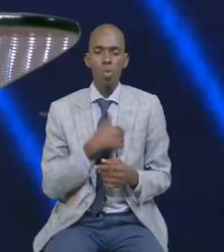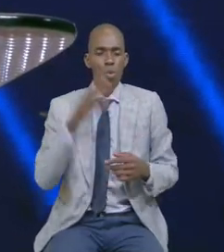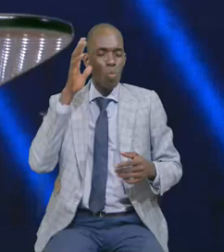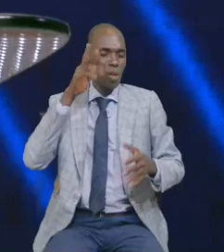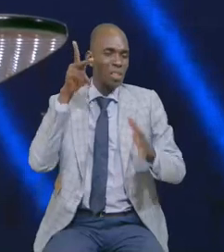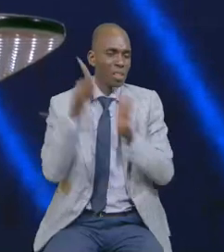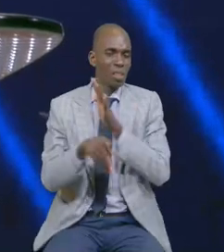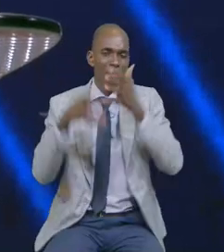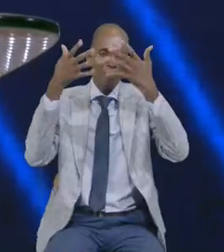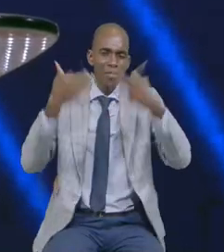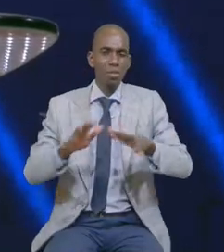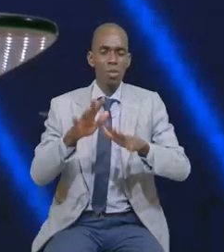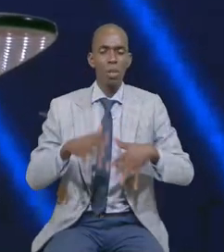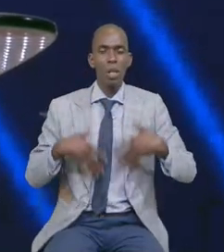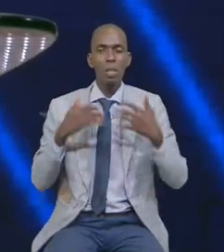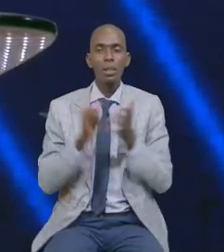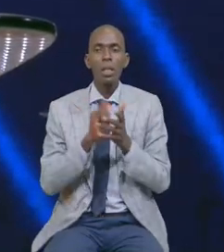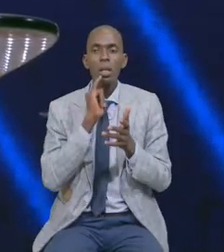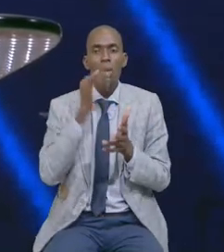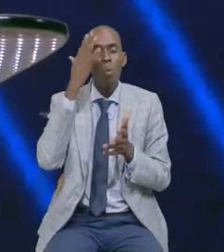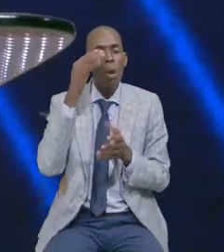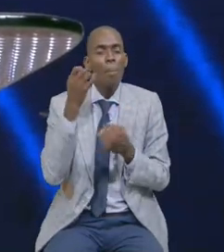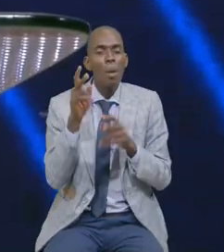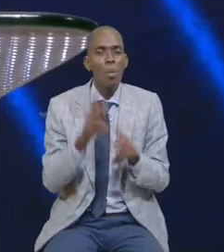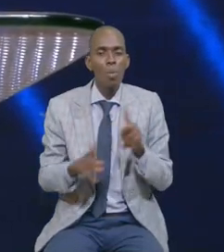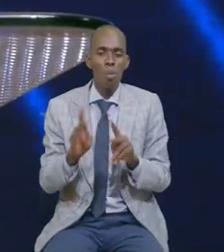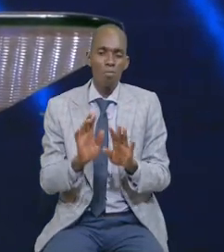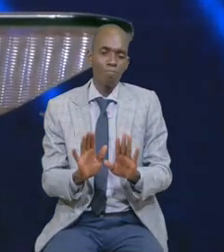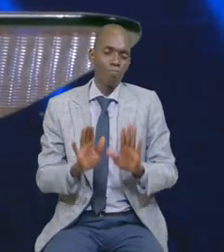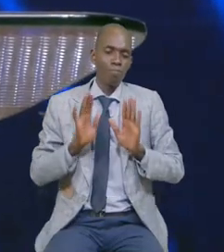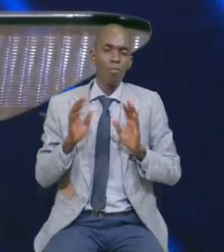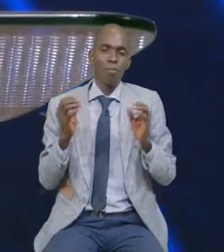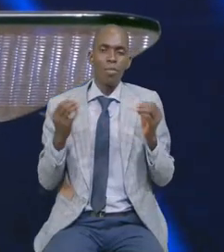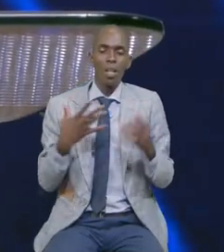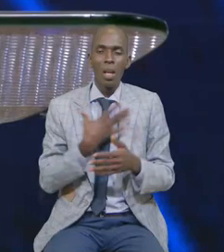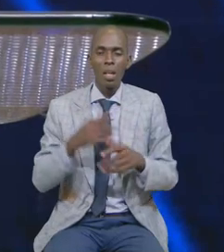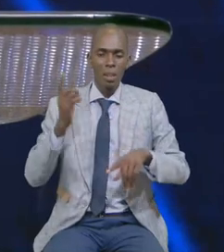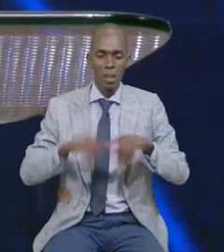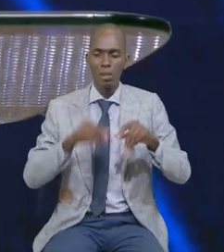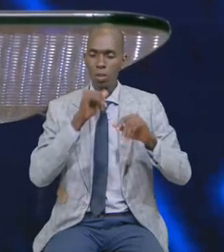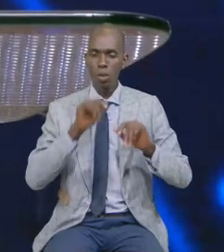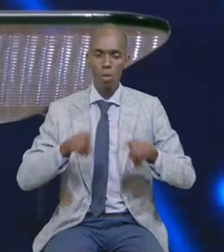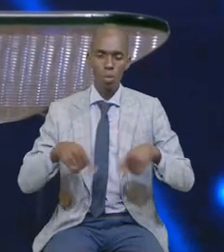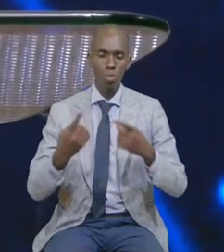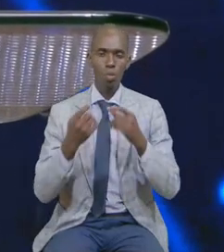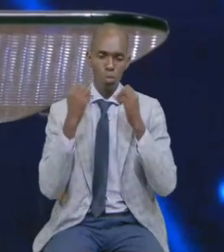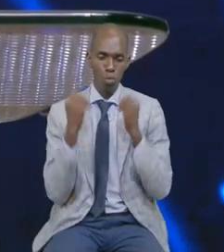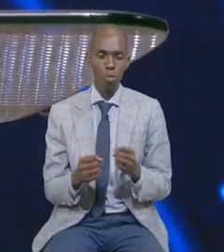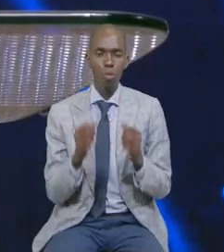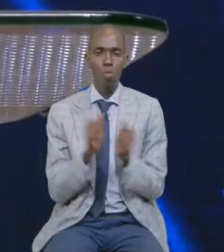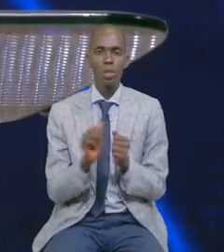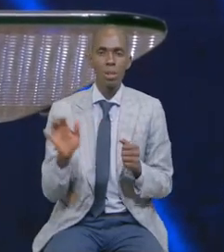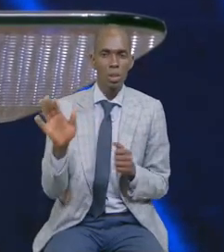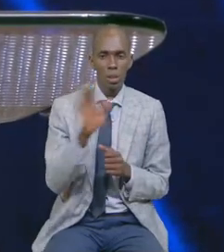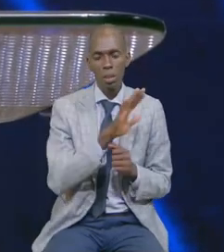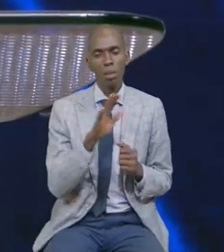why people fear, and that's why they cannot go ahead with their conviction, but they